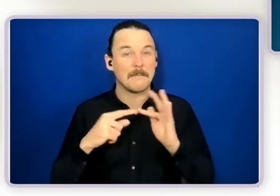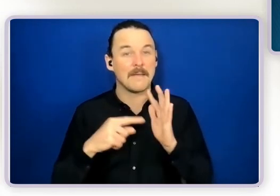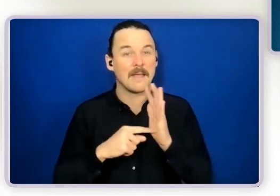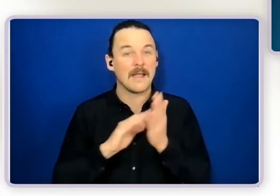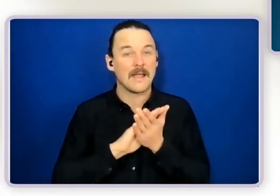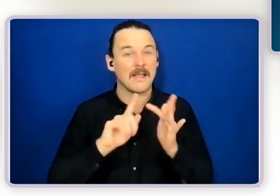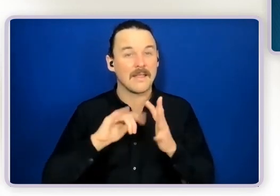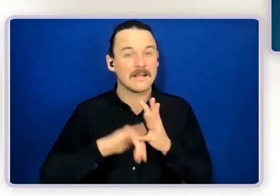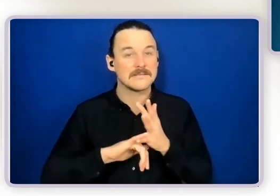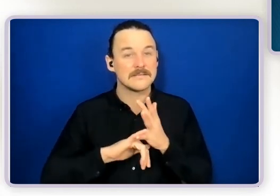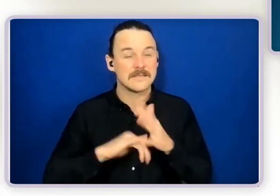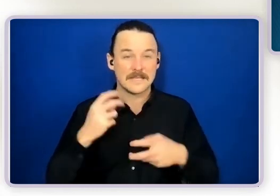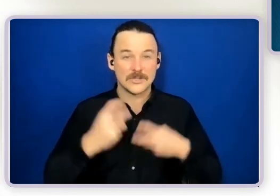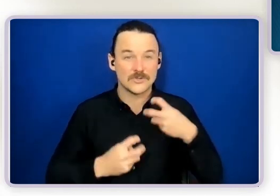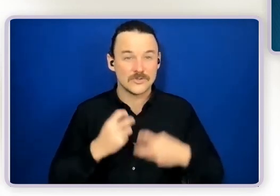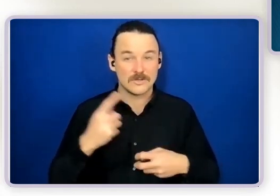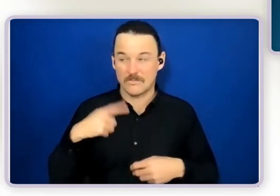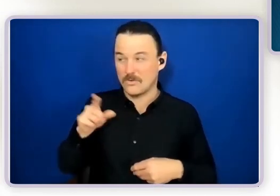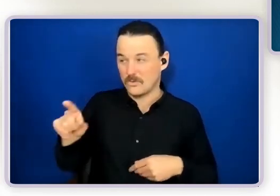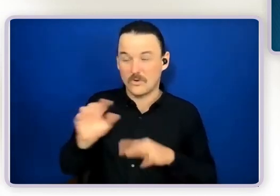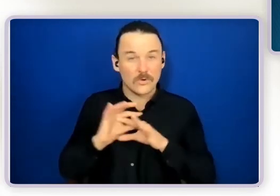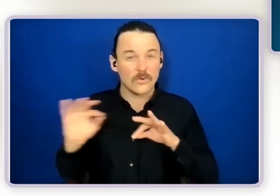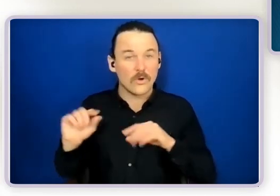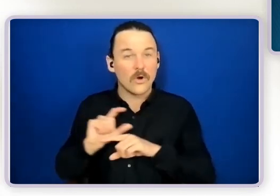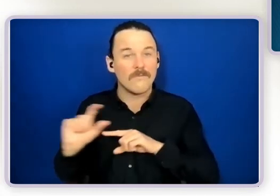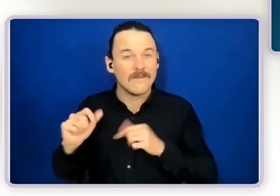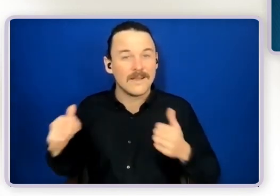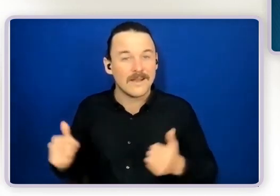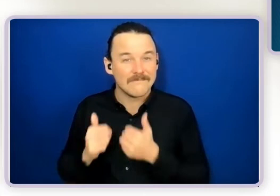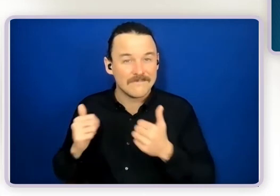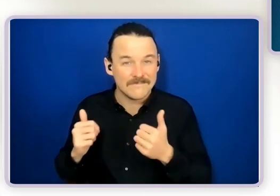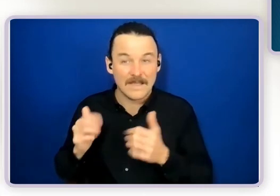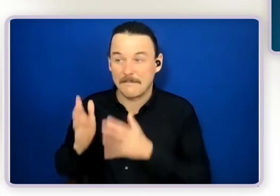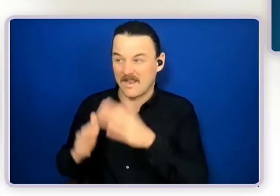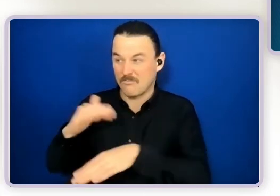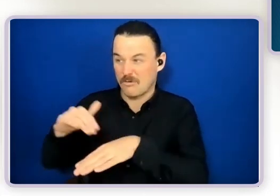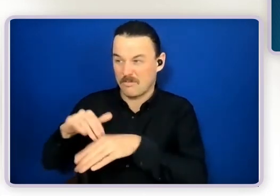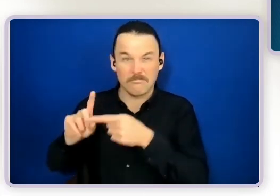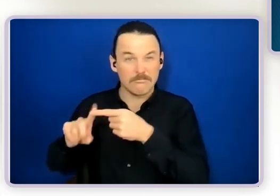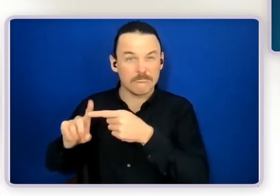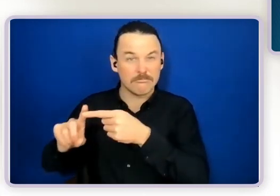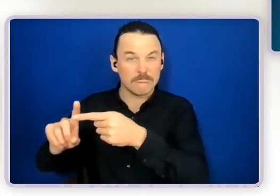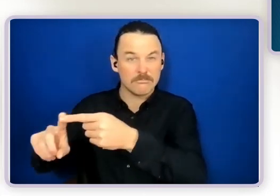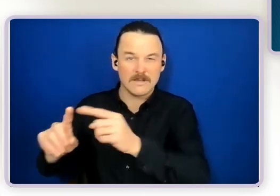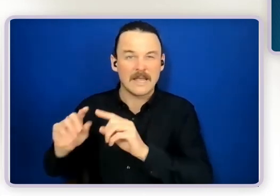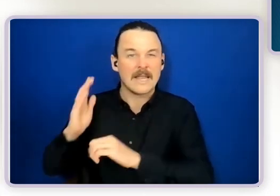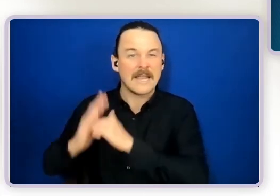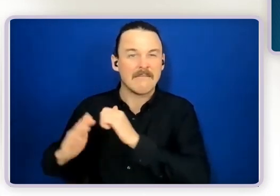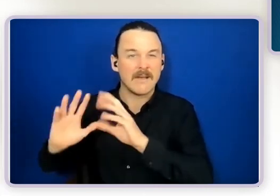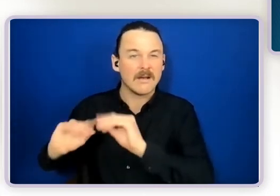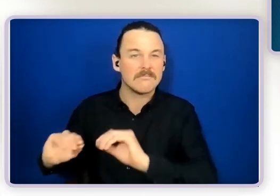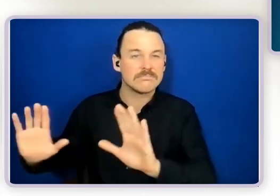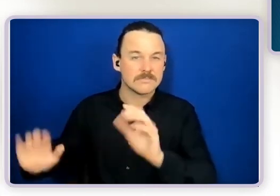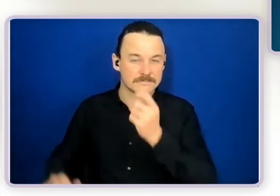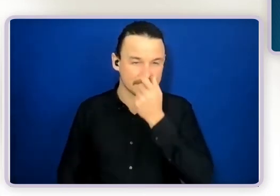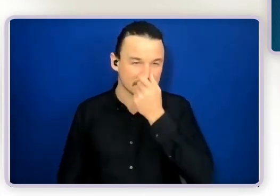is not fixing the problem. behaviour support plan. I don't